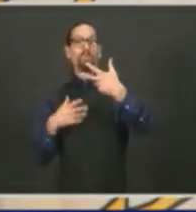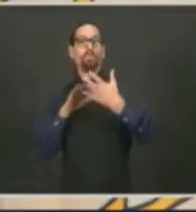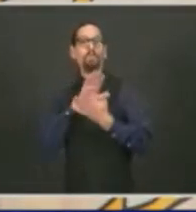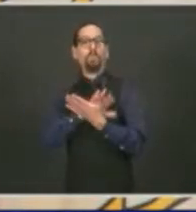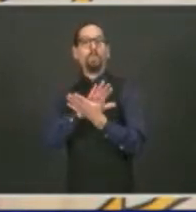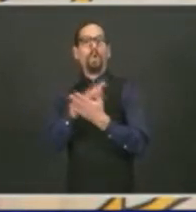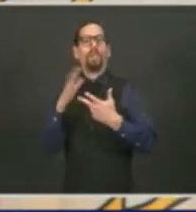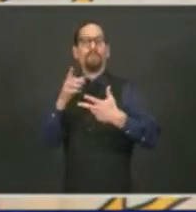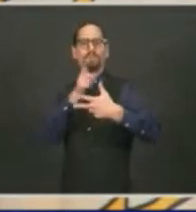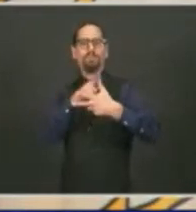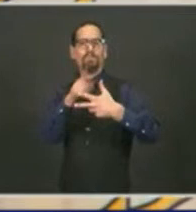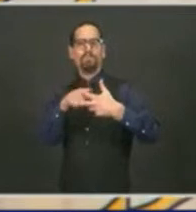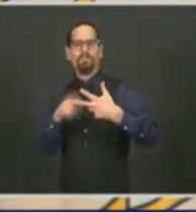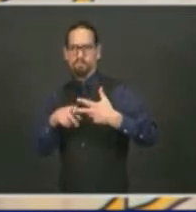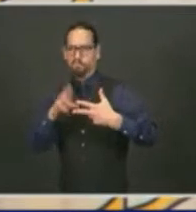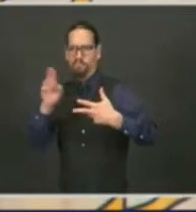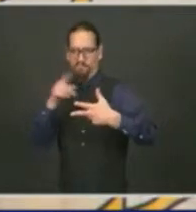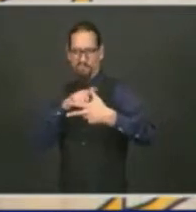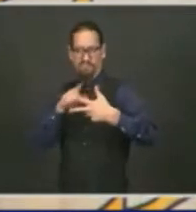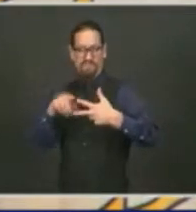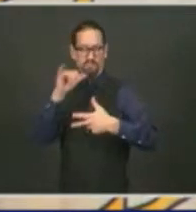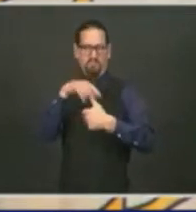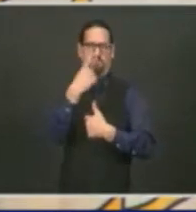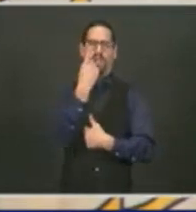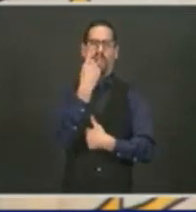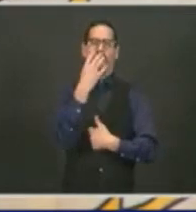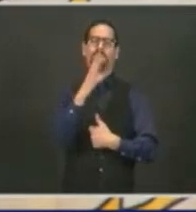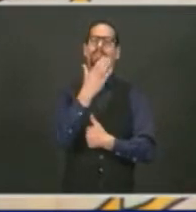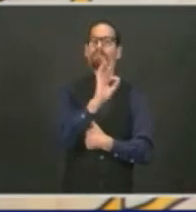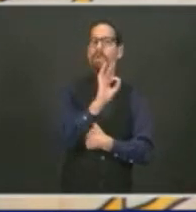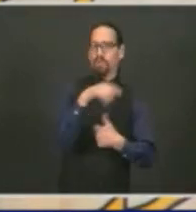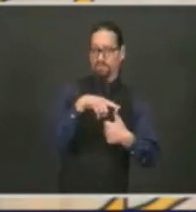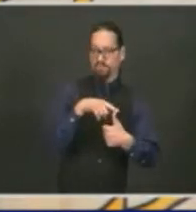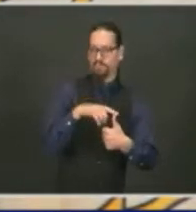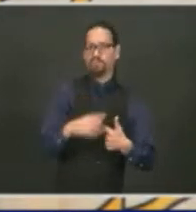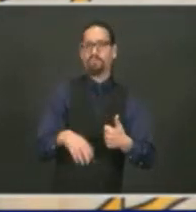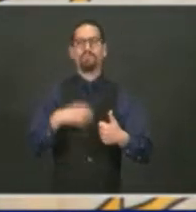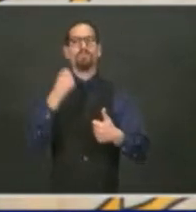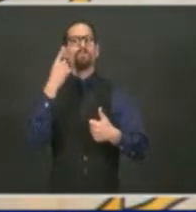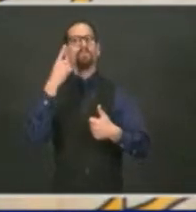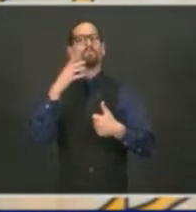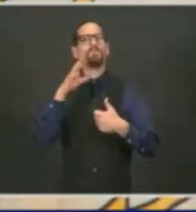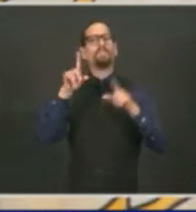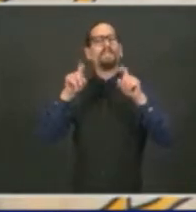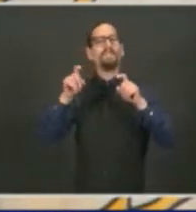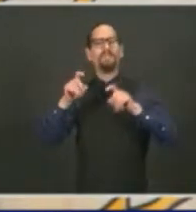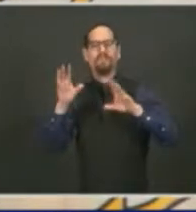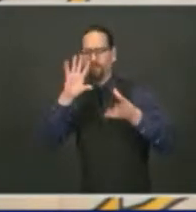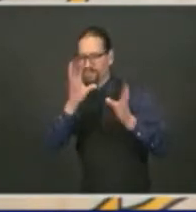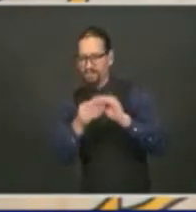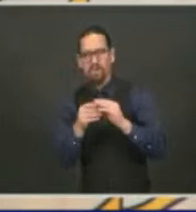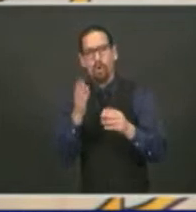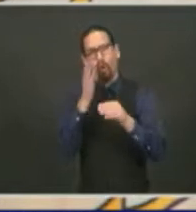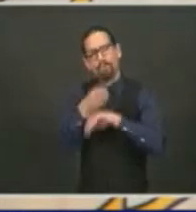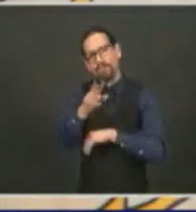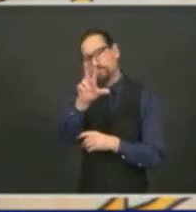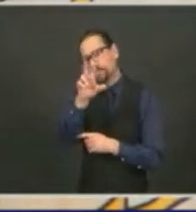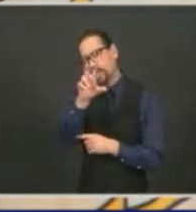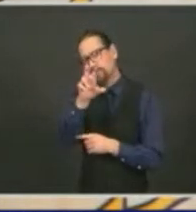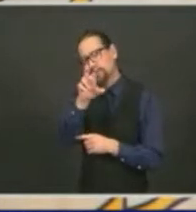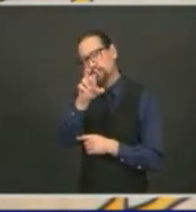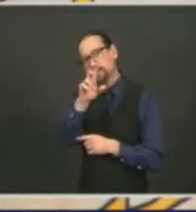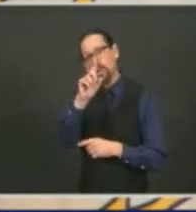they've done it all on their own in Central Falls, they've tested over 300 people and had only 2 test